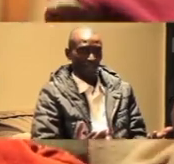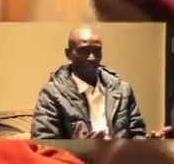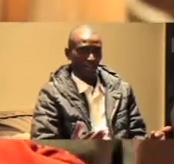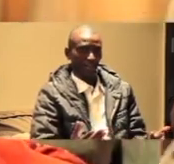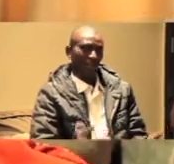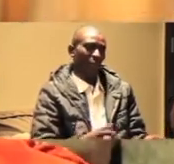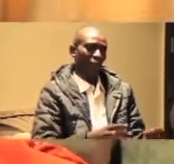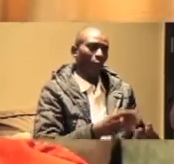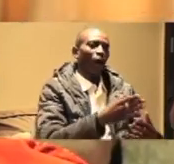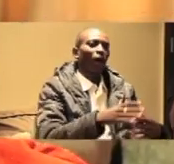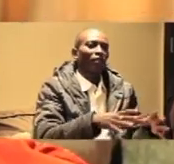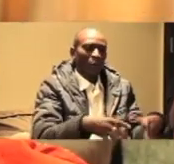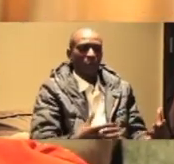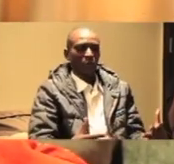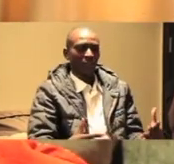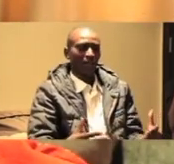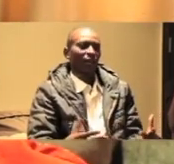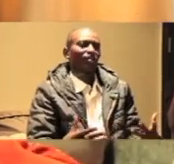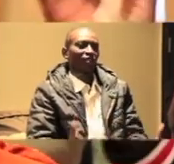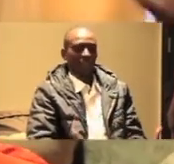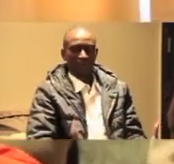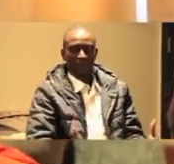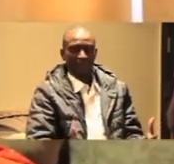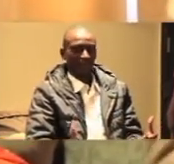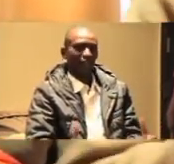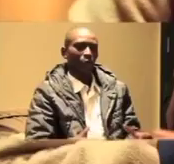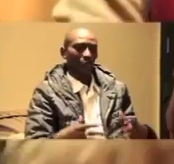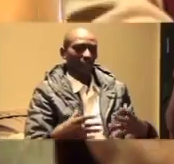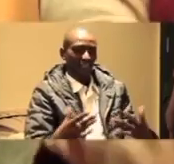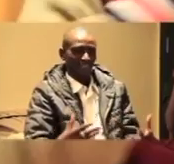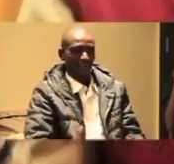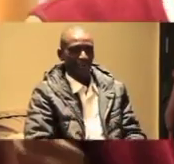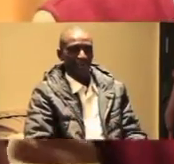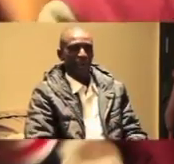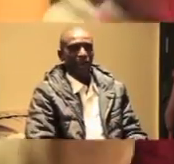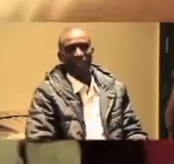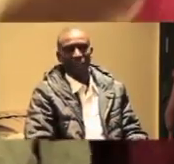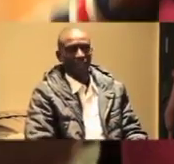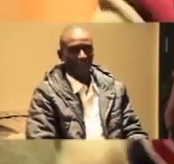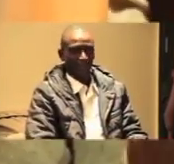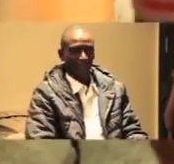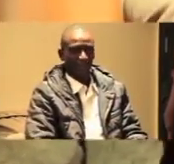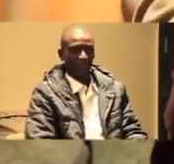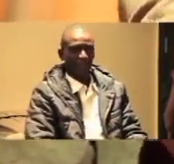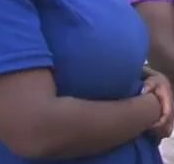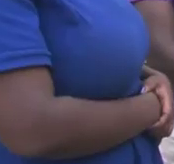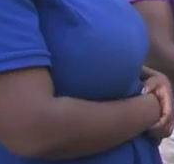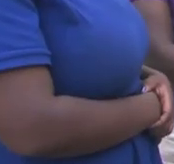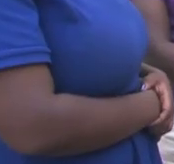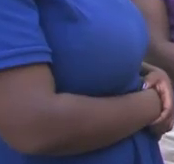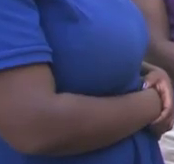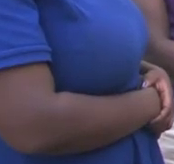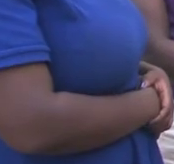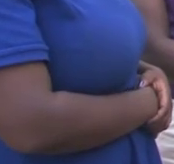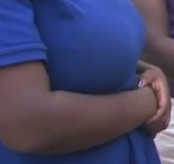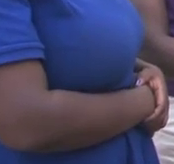wedding day, maybe the way we do it as deaf. It was easier for me to communicate with them. My